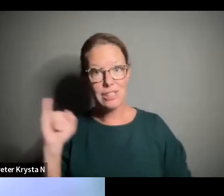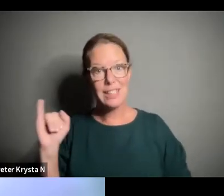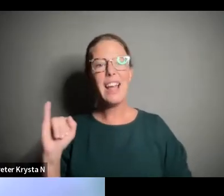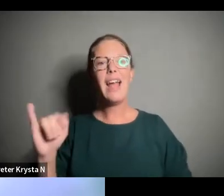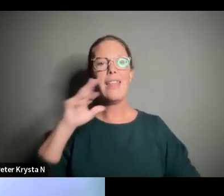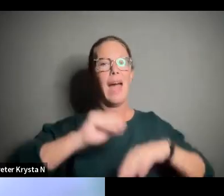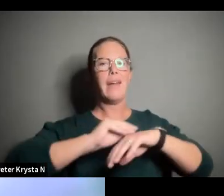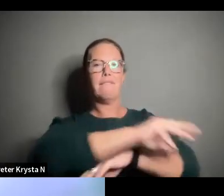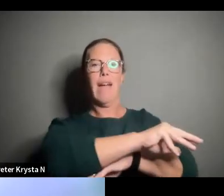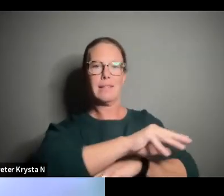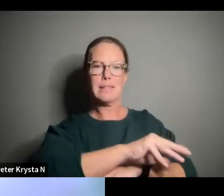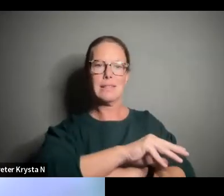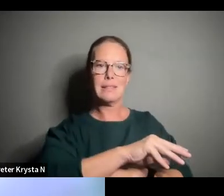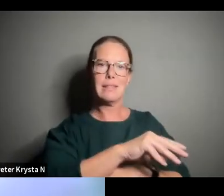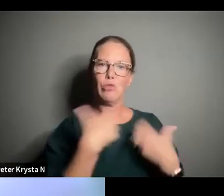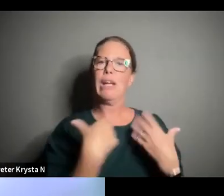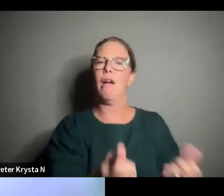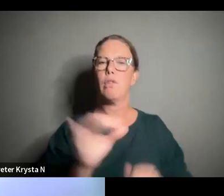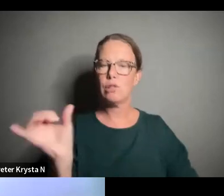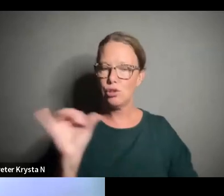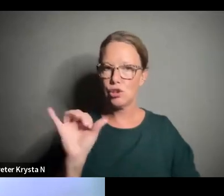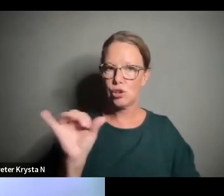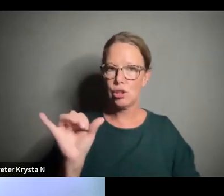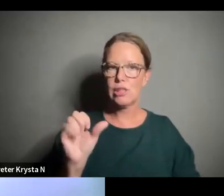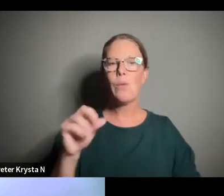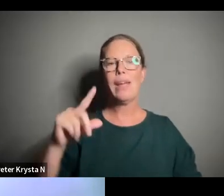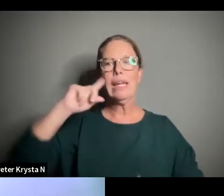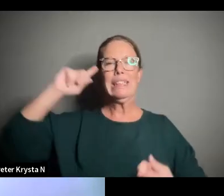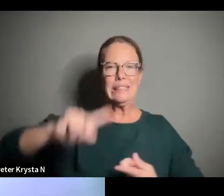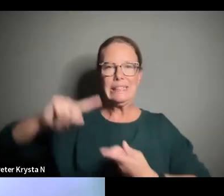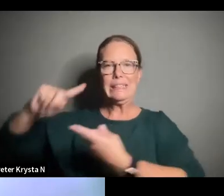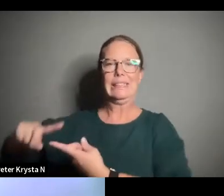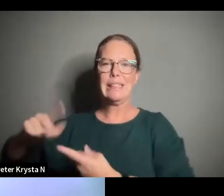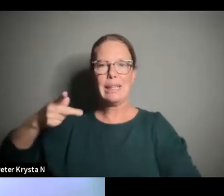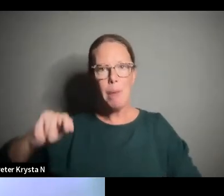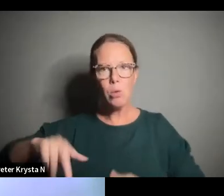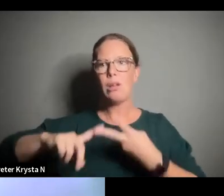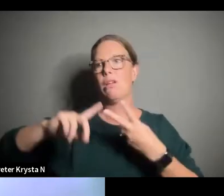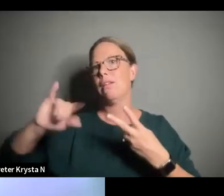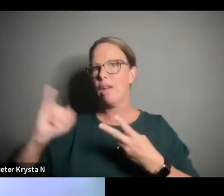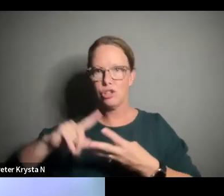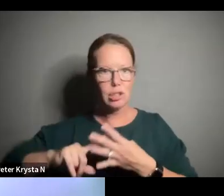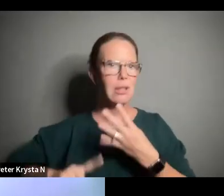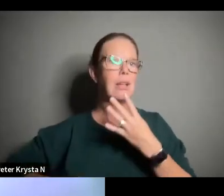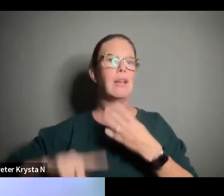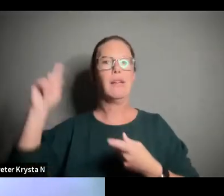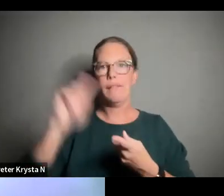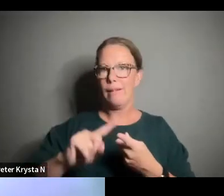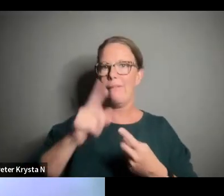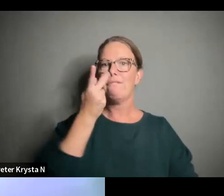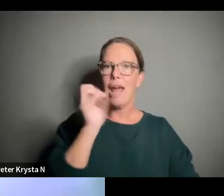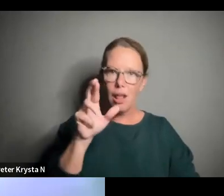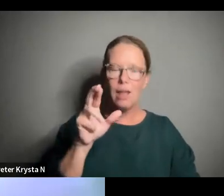what's happening with that spinal cord injury also. So if we can decrease those things and decrease the time that you're on a ventilator, that's